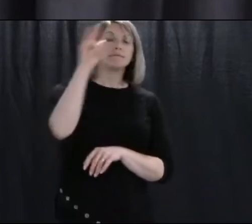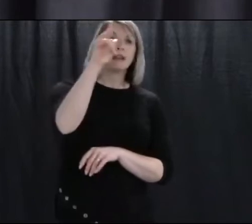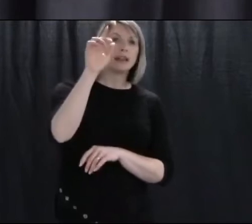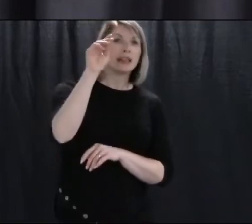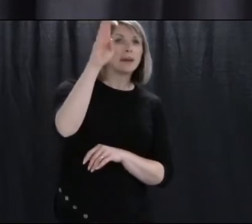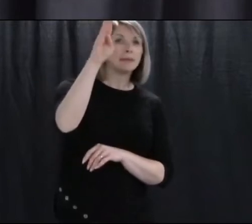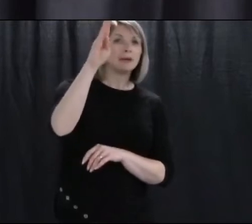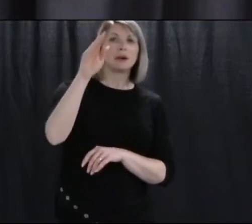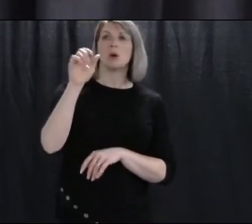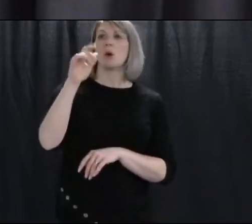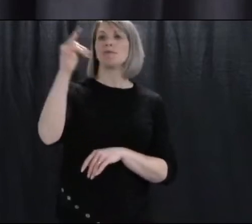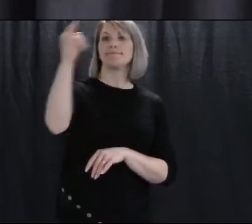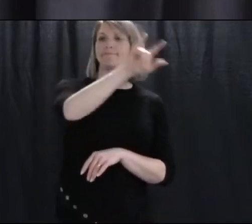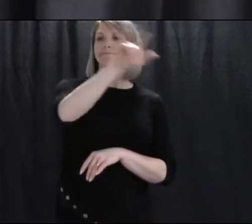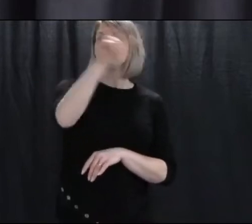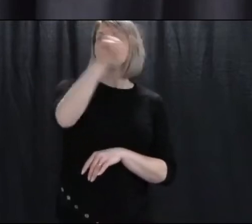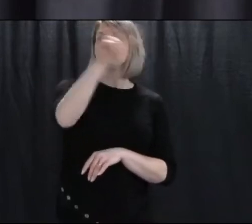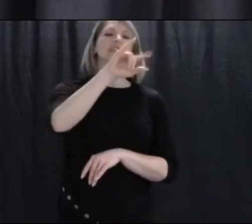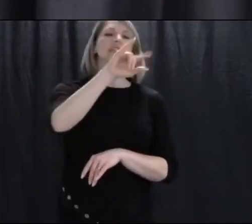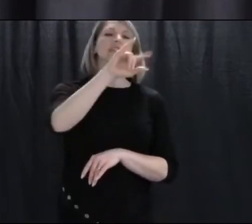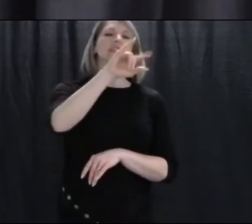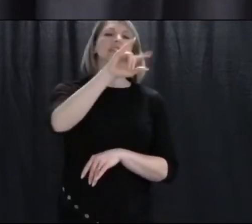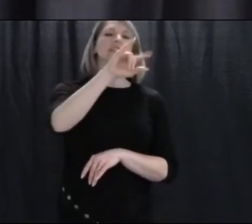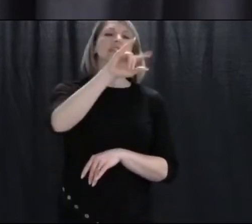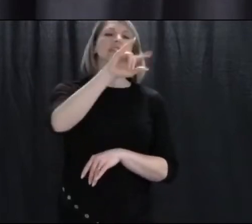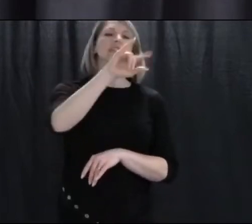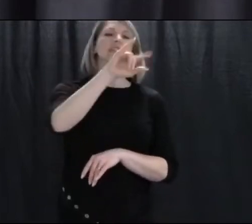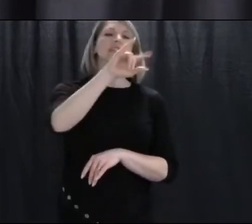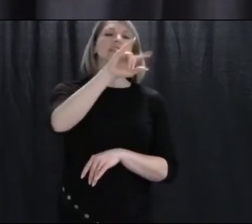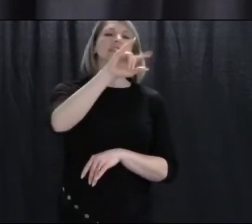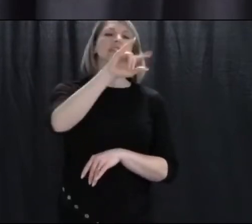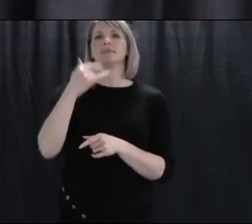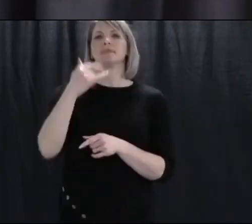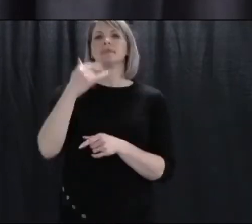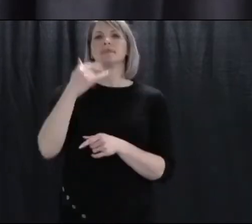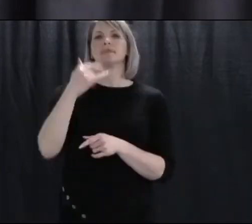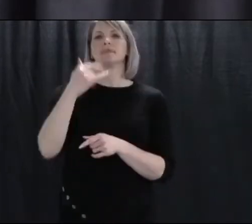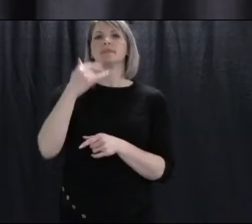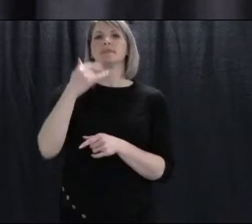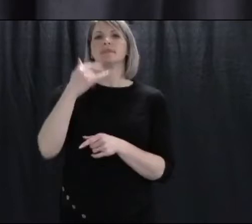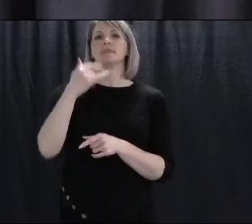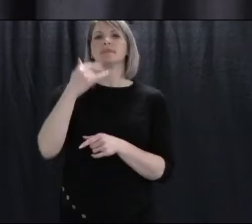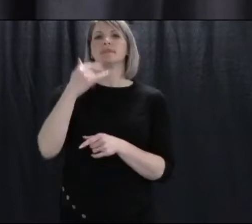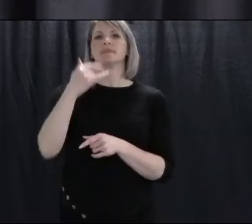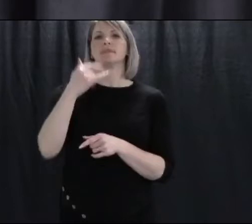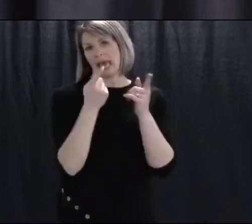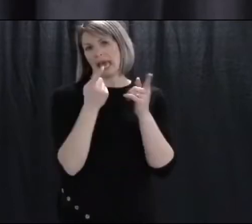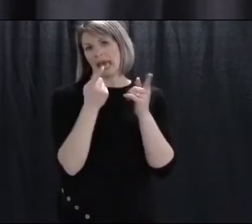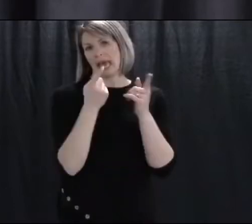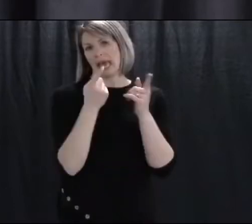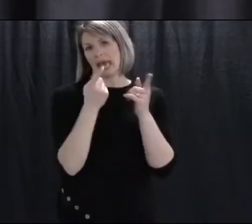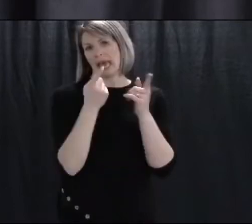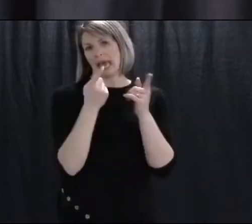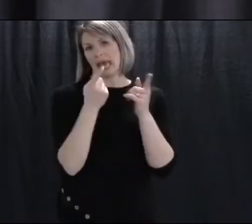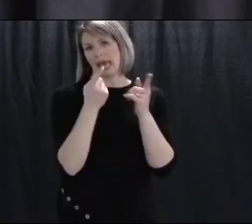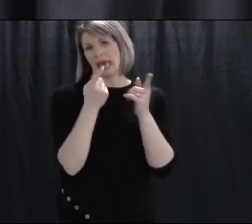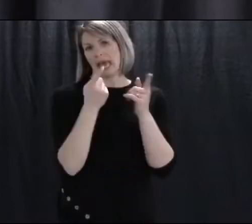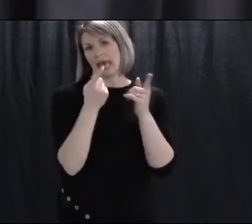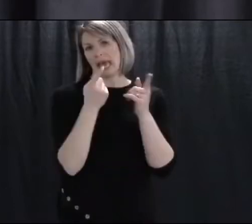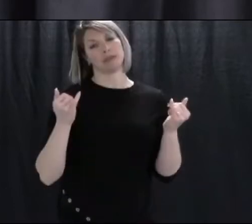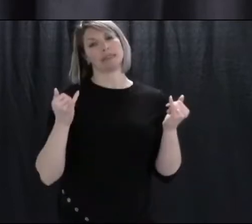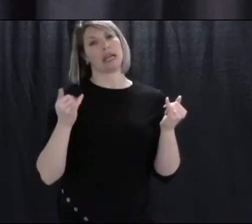Goose Bay and Cartwright. Whether that would come, I don't have a crystal ball, but certainly it's one of those things that we check on and